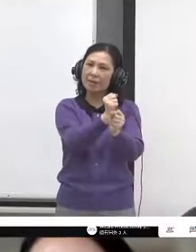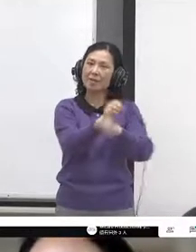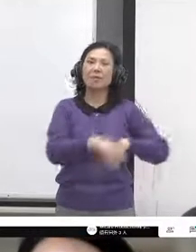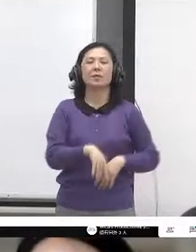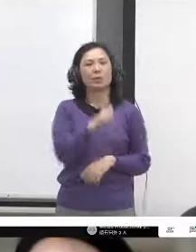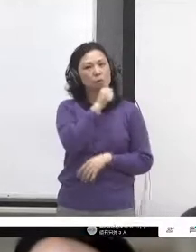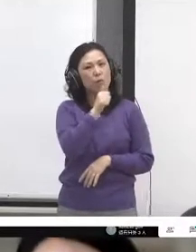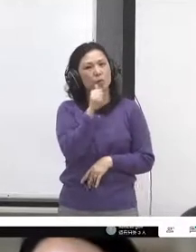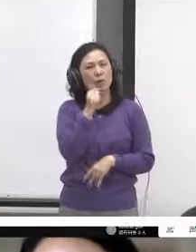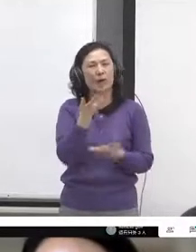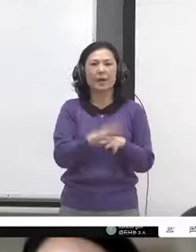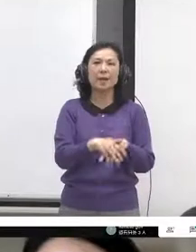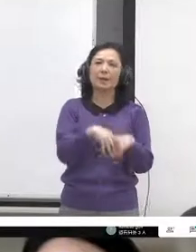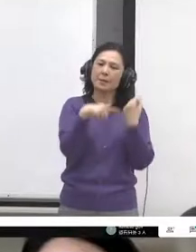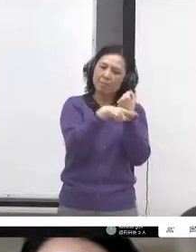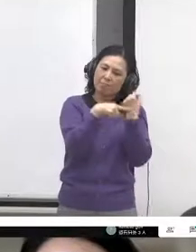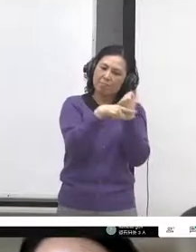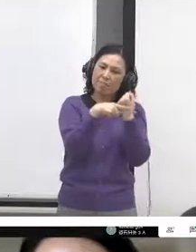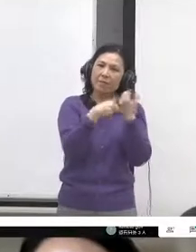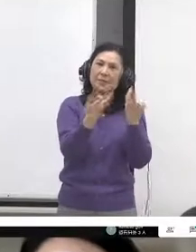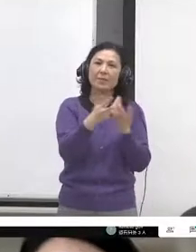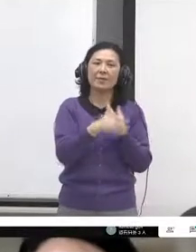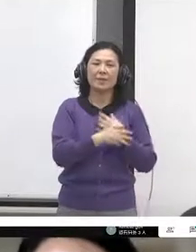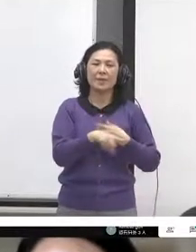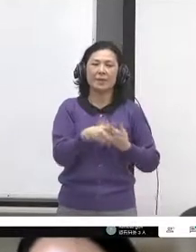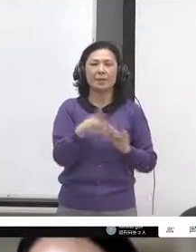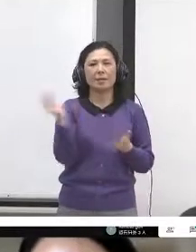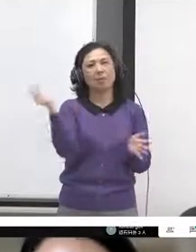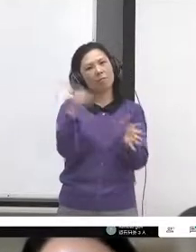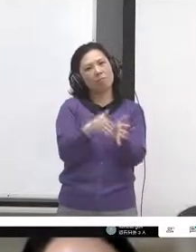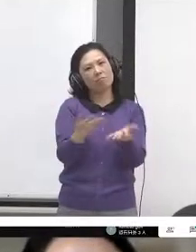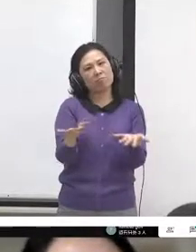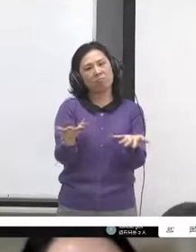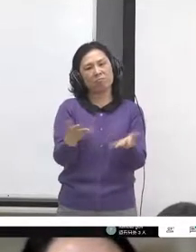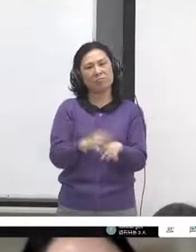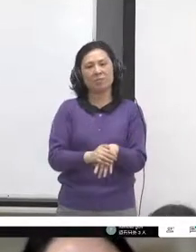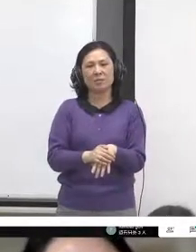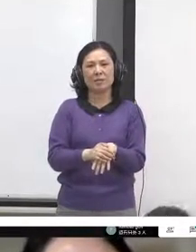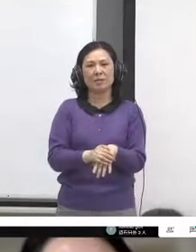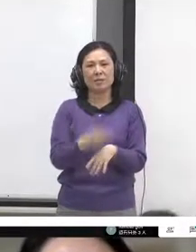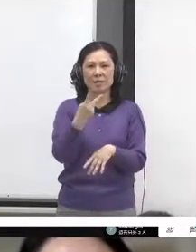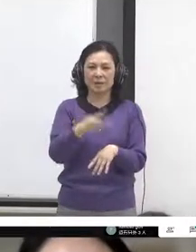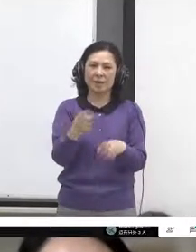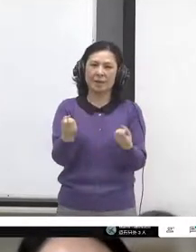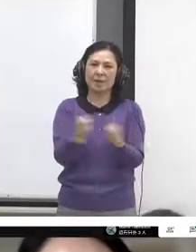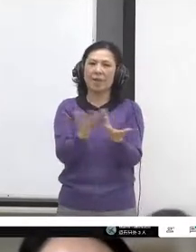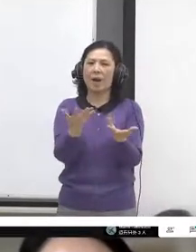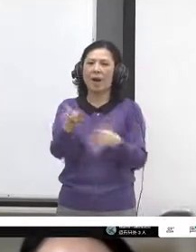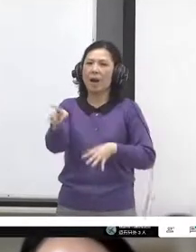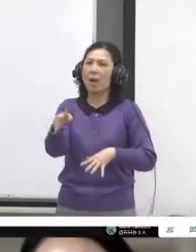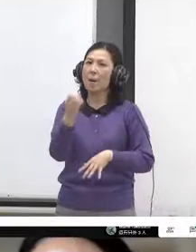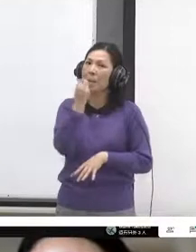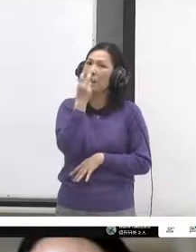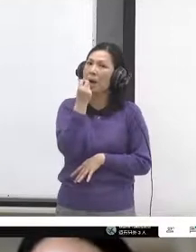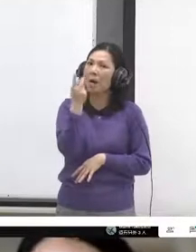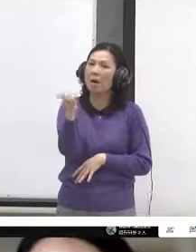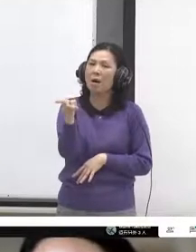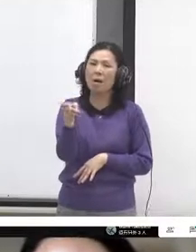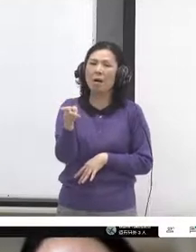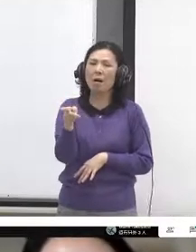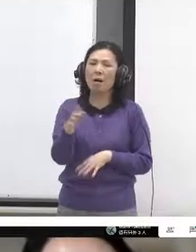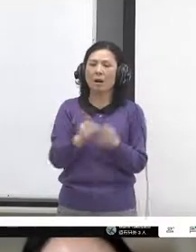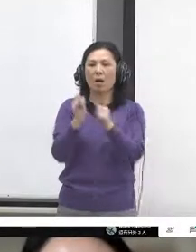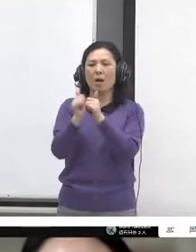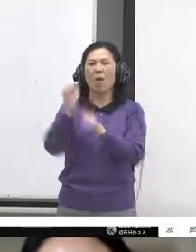Kong demonstration is movement. And we also do the history